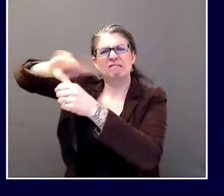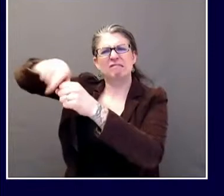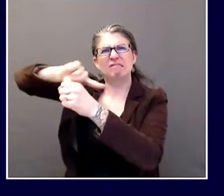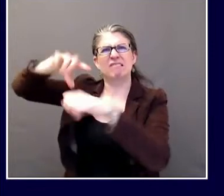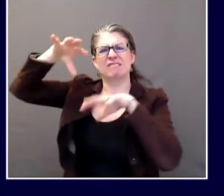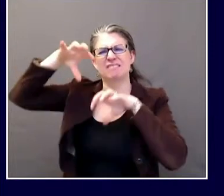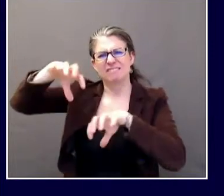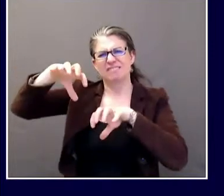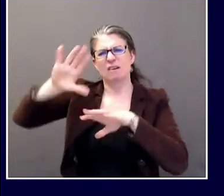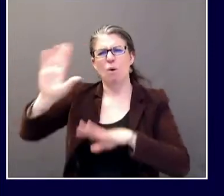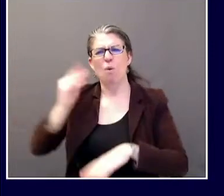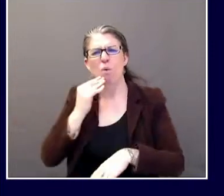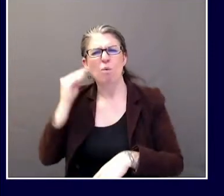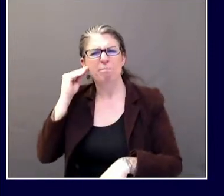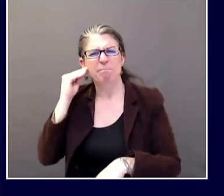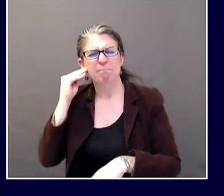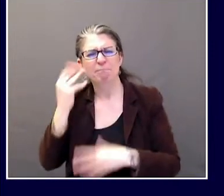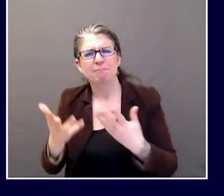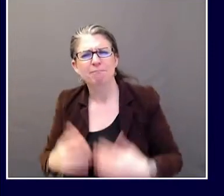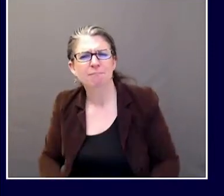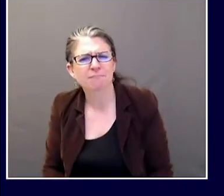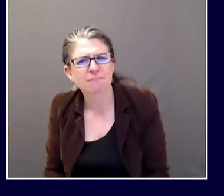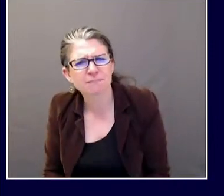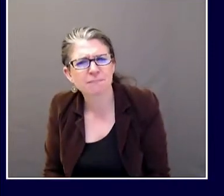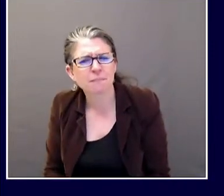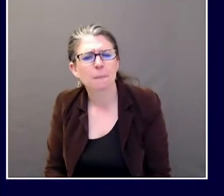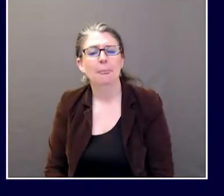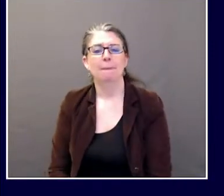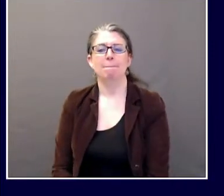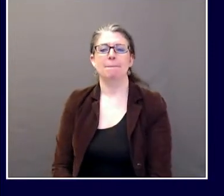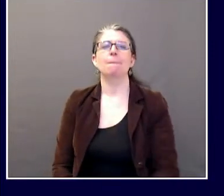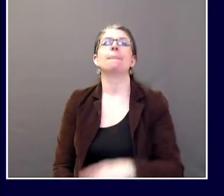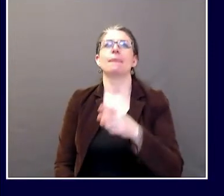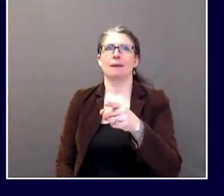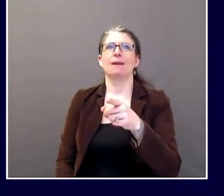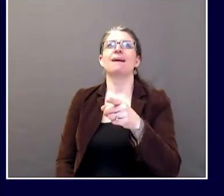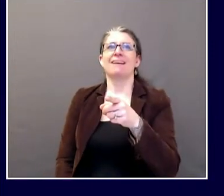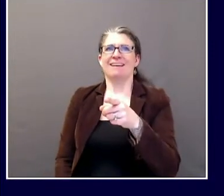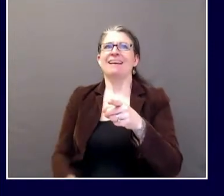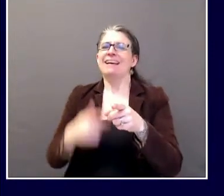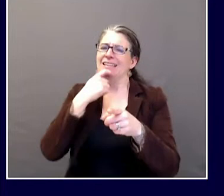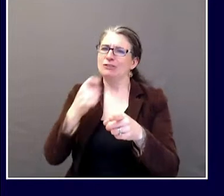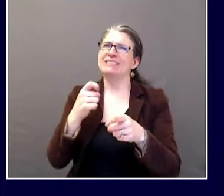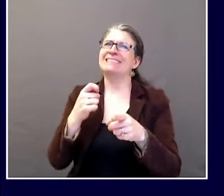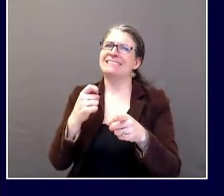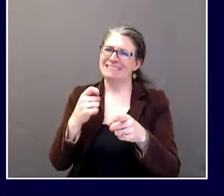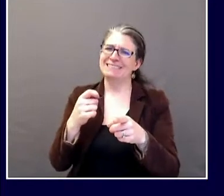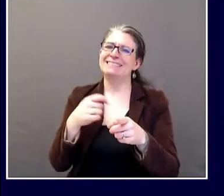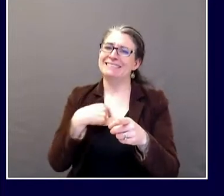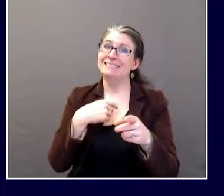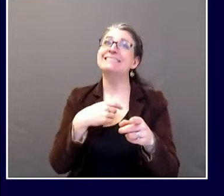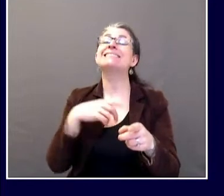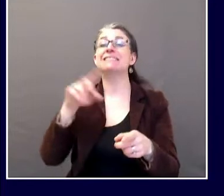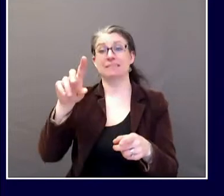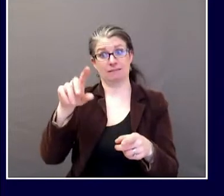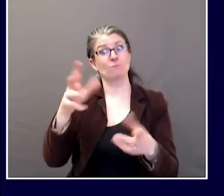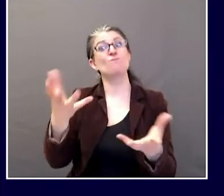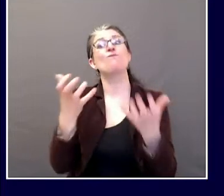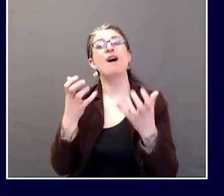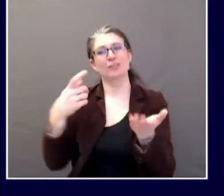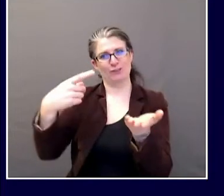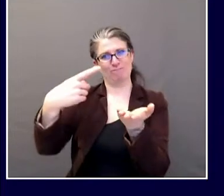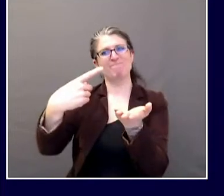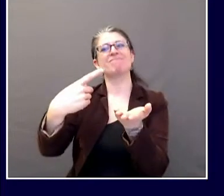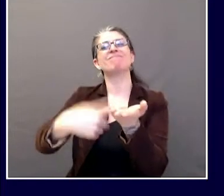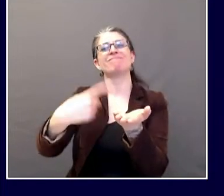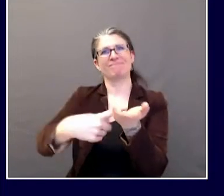I was going to talk about this today. It ended up on the cutting room floor for my notes on Thursday, because I wanted to talk about the